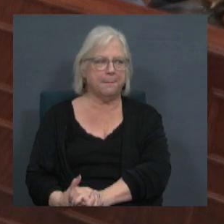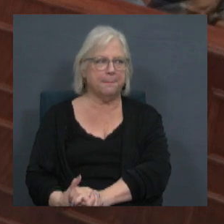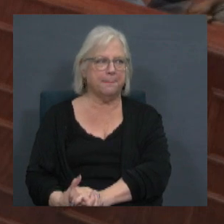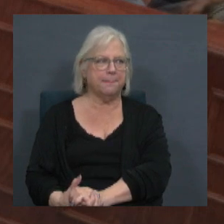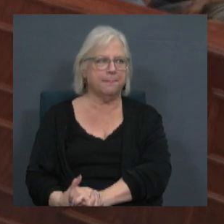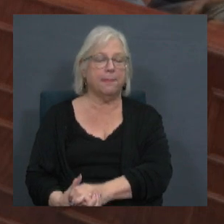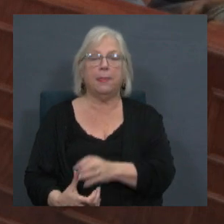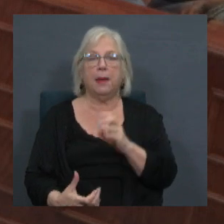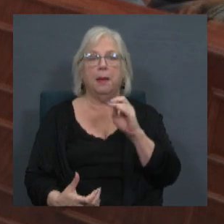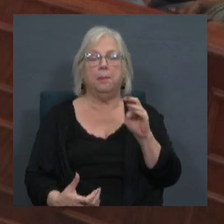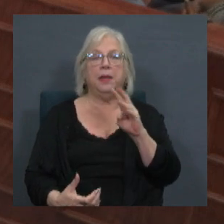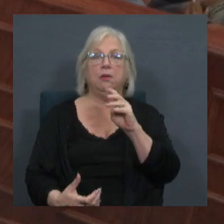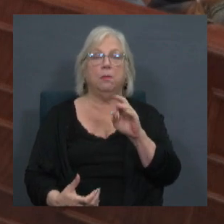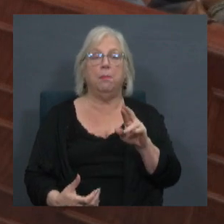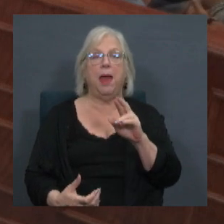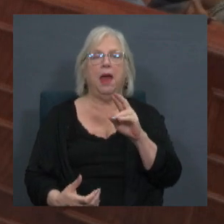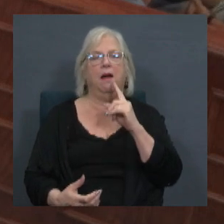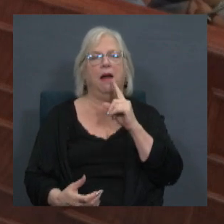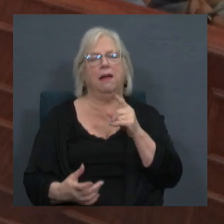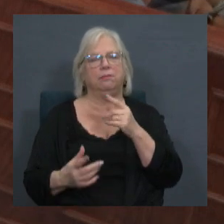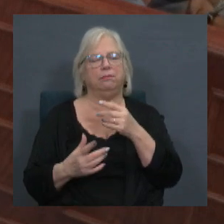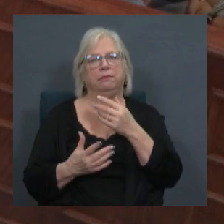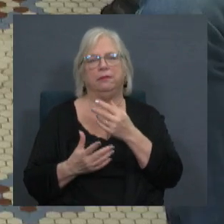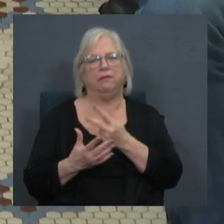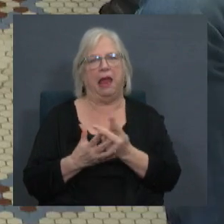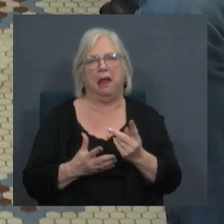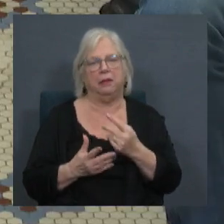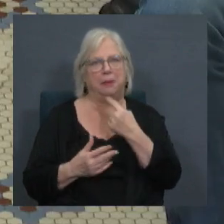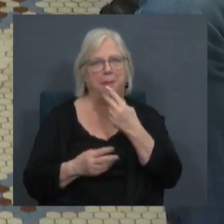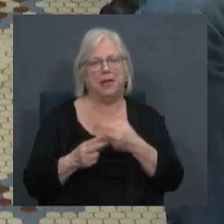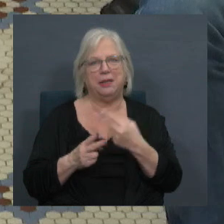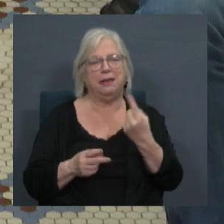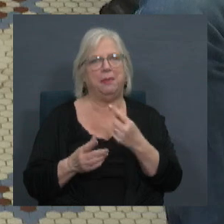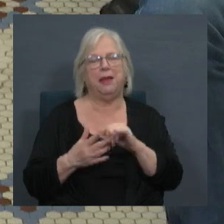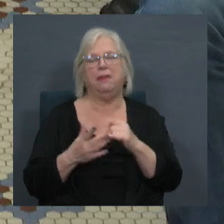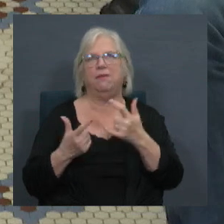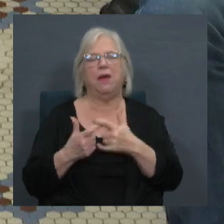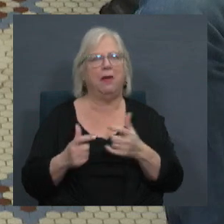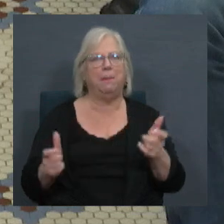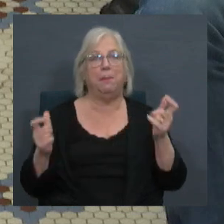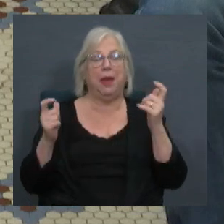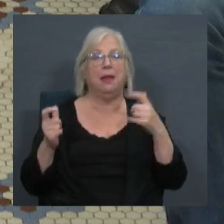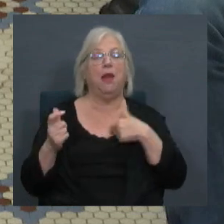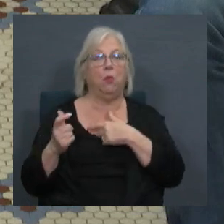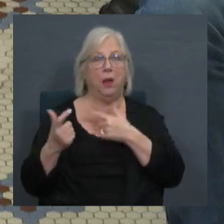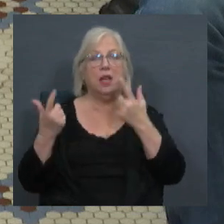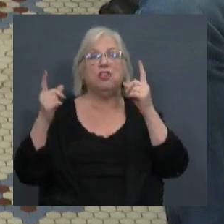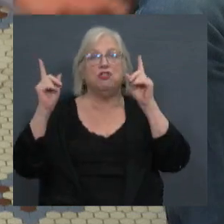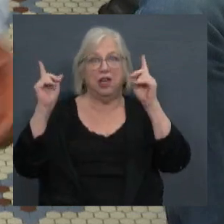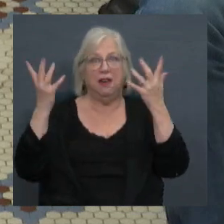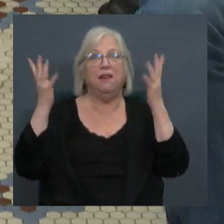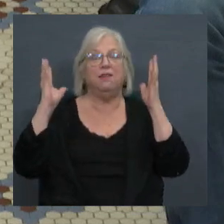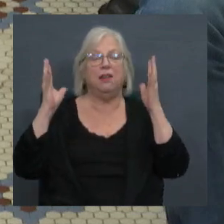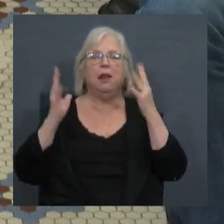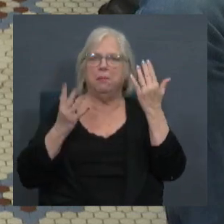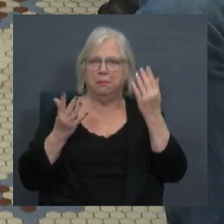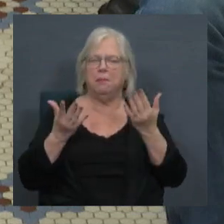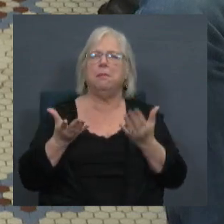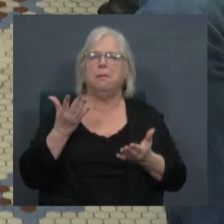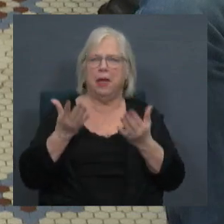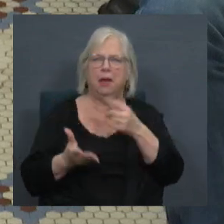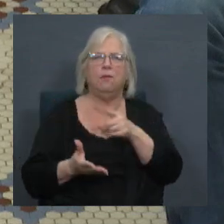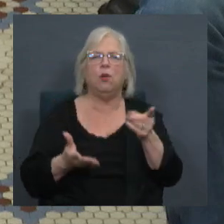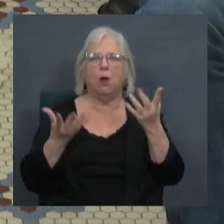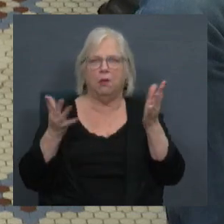Mr. Mayor and members of the board, I did fail to mention something that was very big that we were able to achieve, and many of you are aware of it and were part of